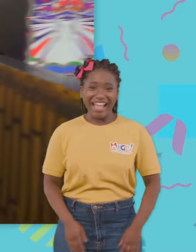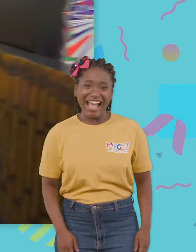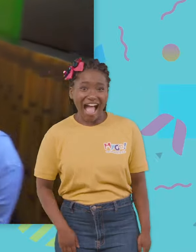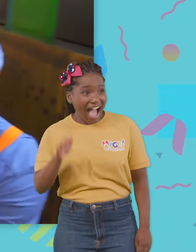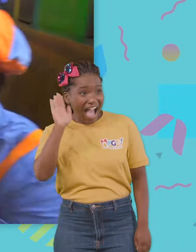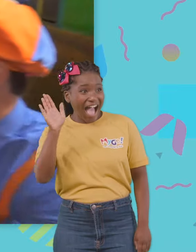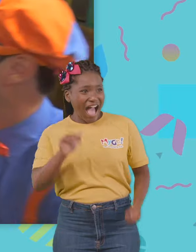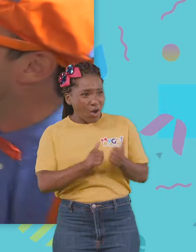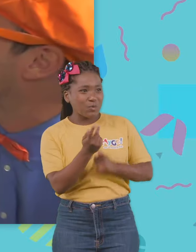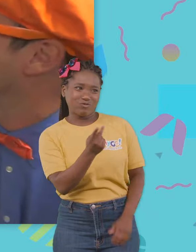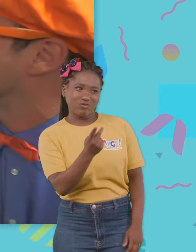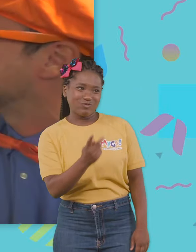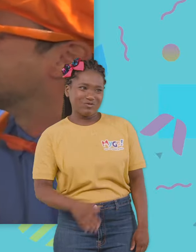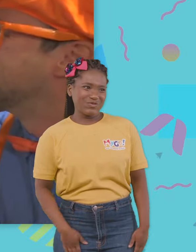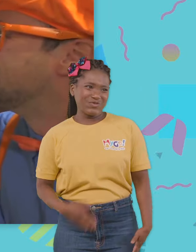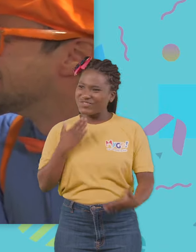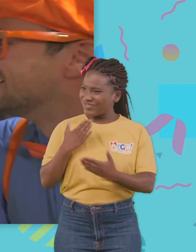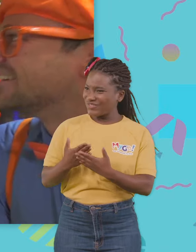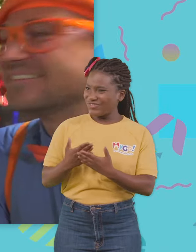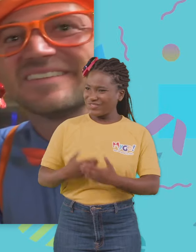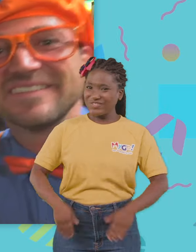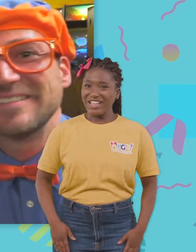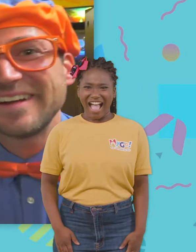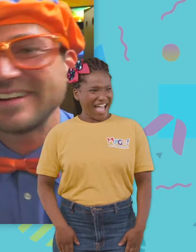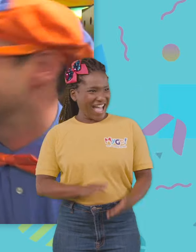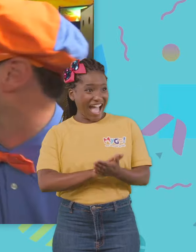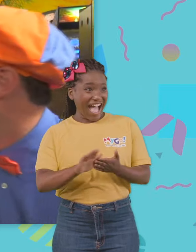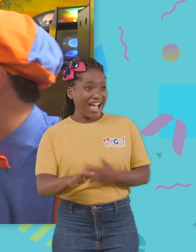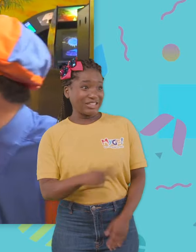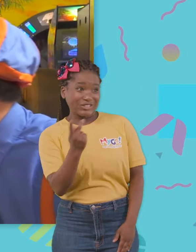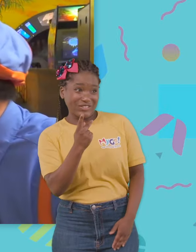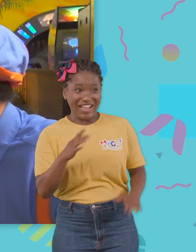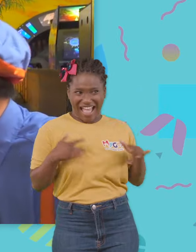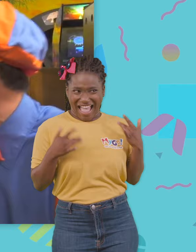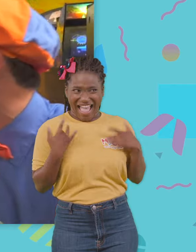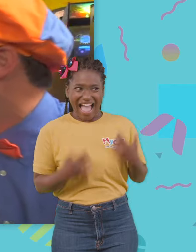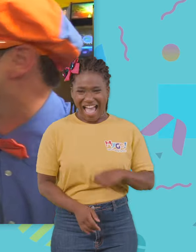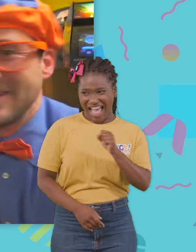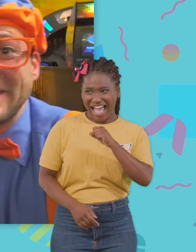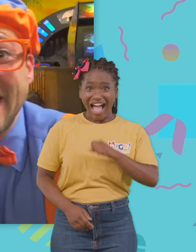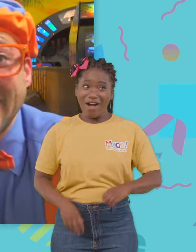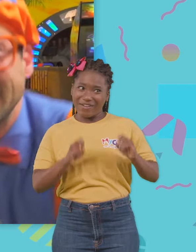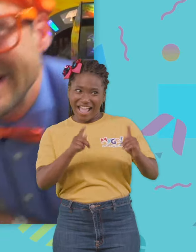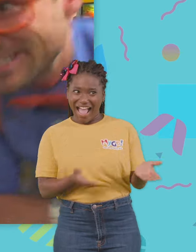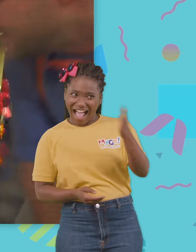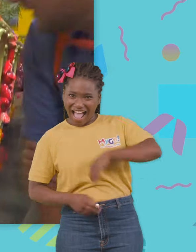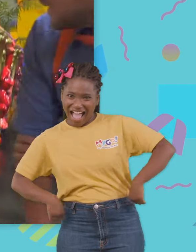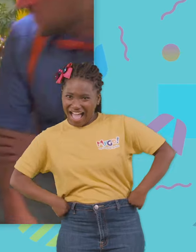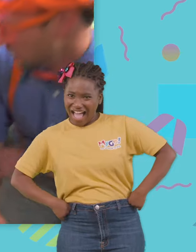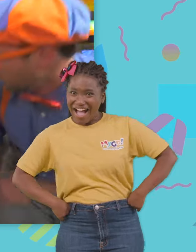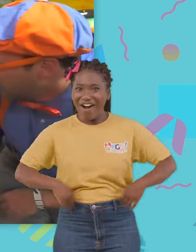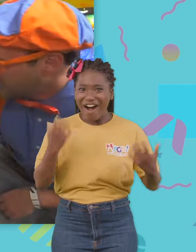Oh, come over here. Hello. How are you two? Good. Oh, very good. Are you excited? Yeah. Okay, let's